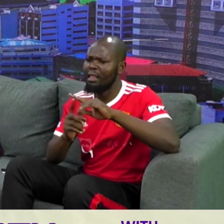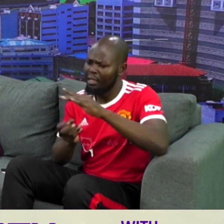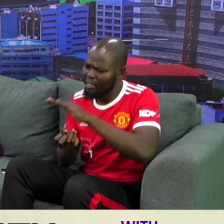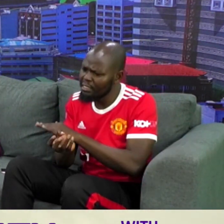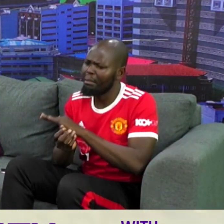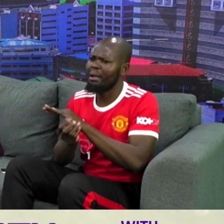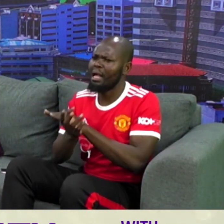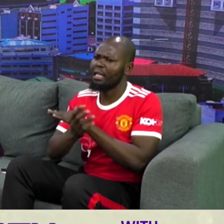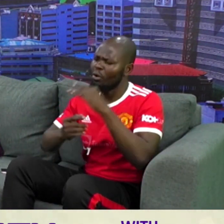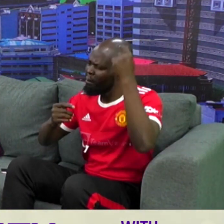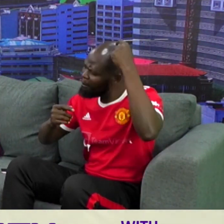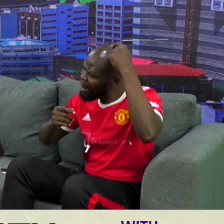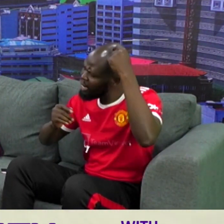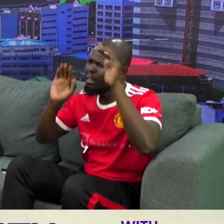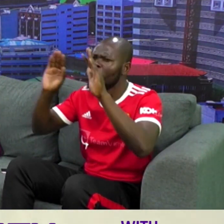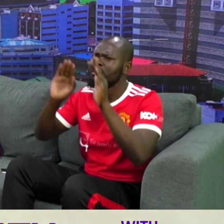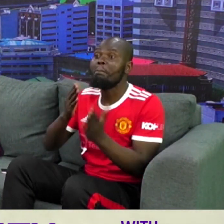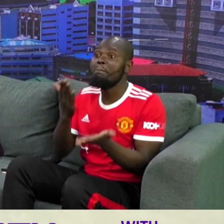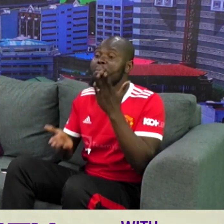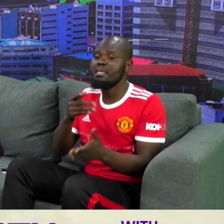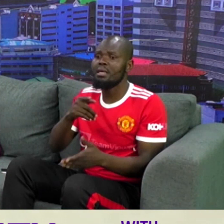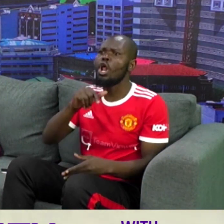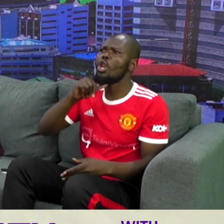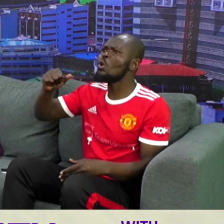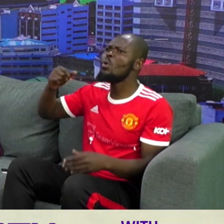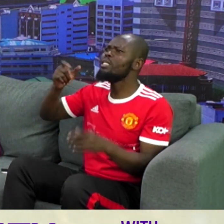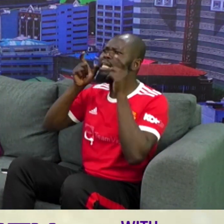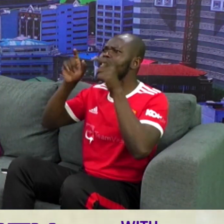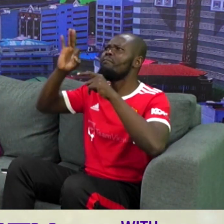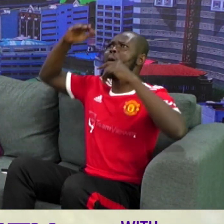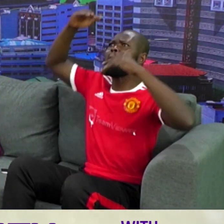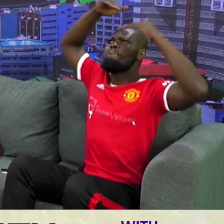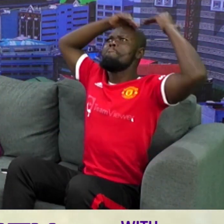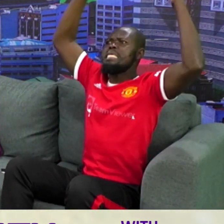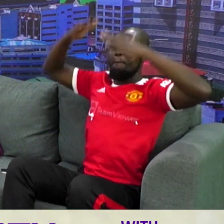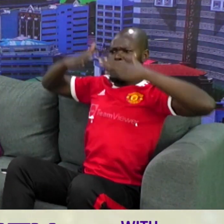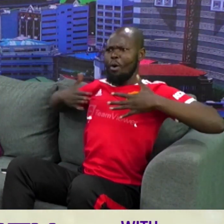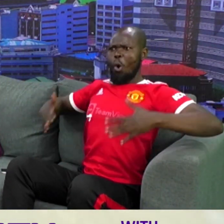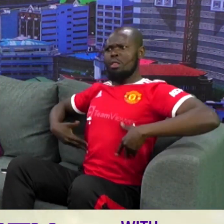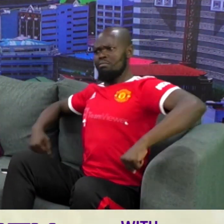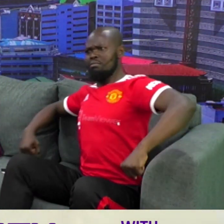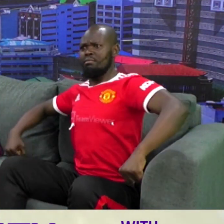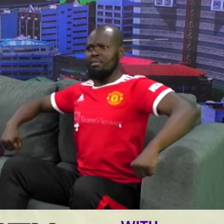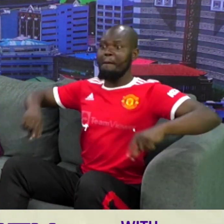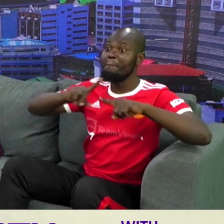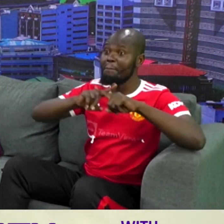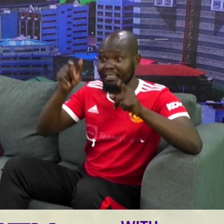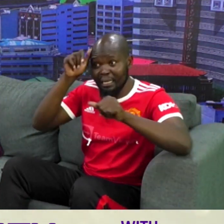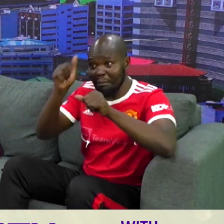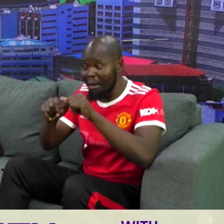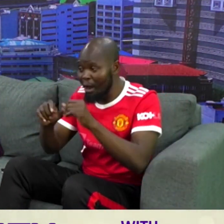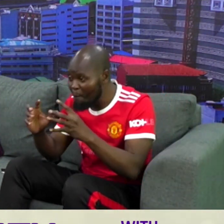the coach thought that it was just a positive thing, and to come in